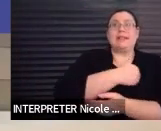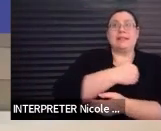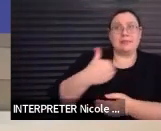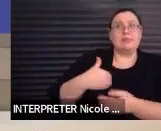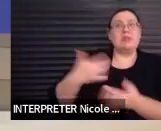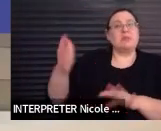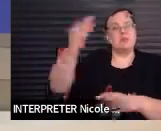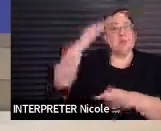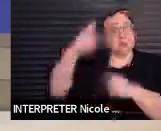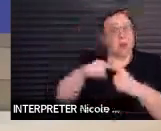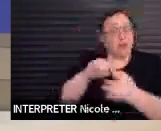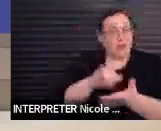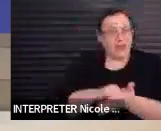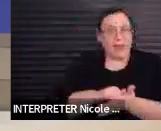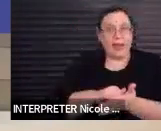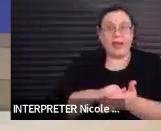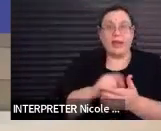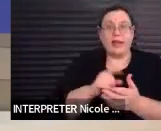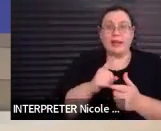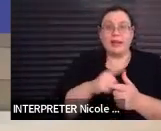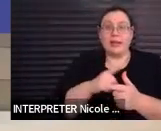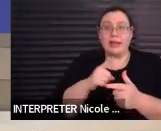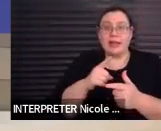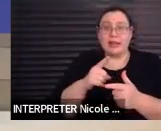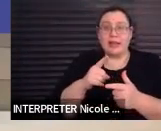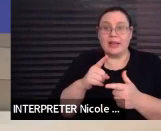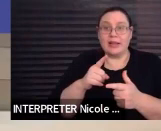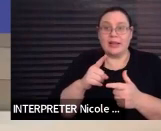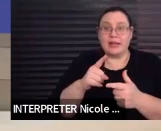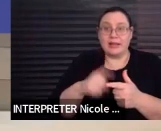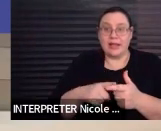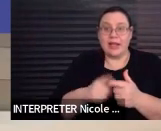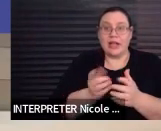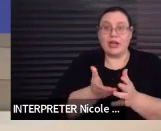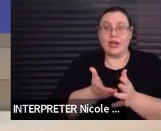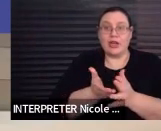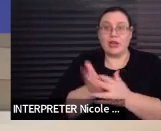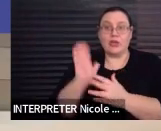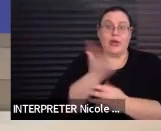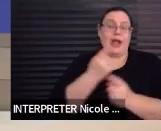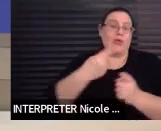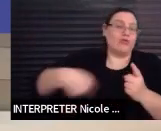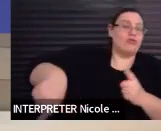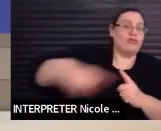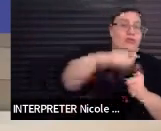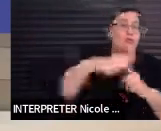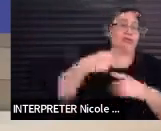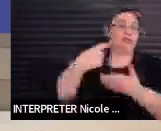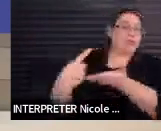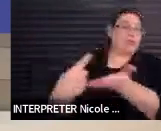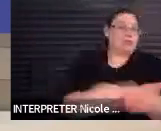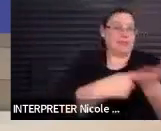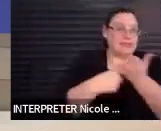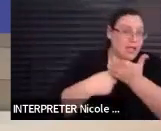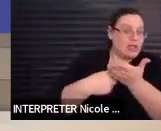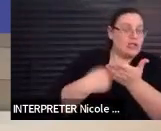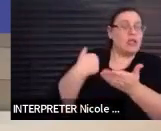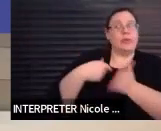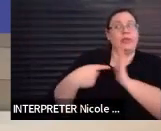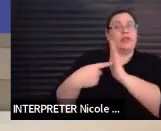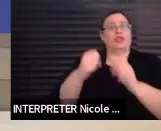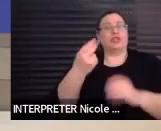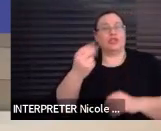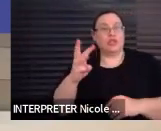this, and then we do through our roundtable panel discussion, we showcased what we